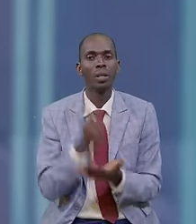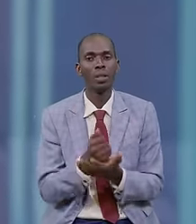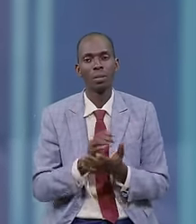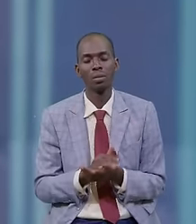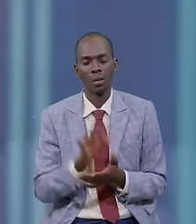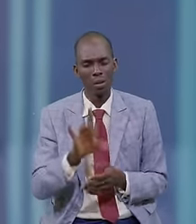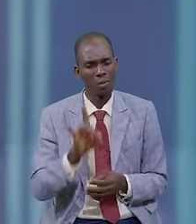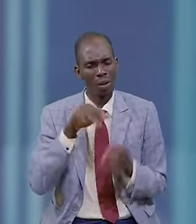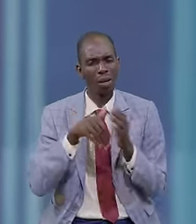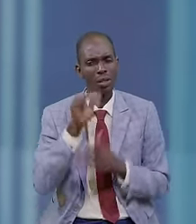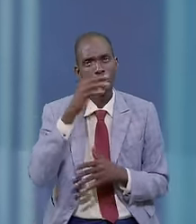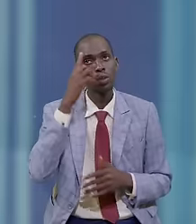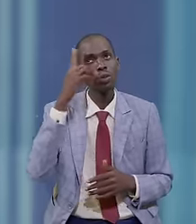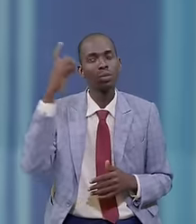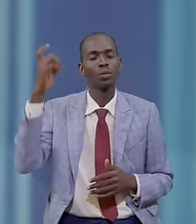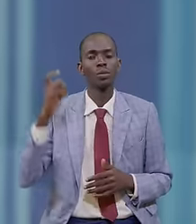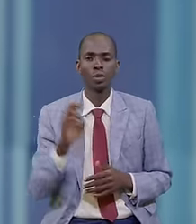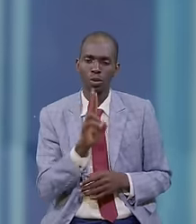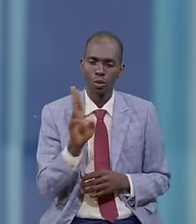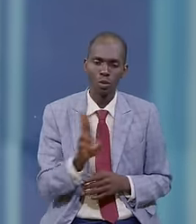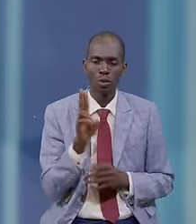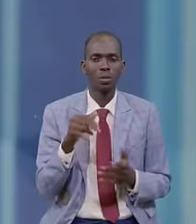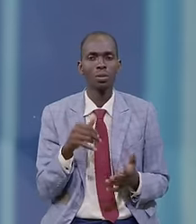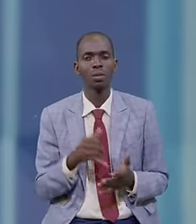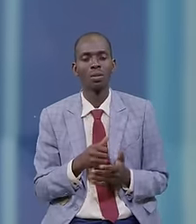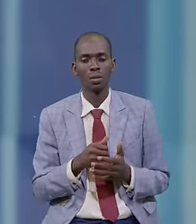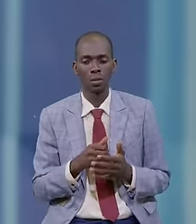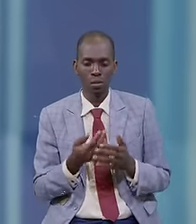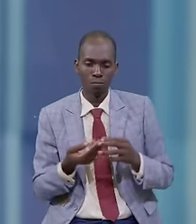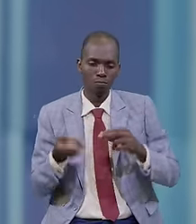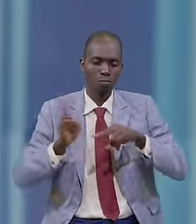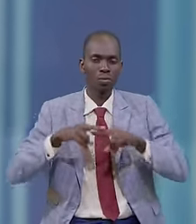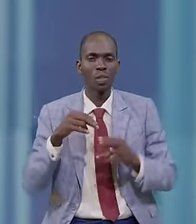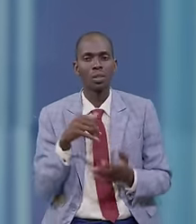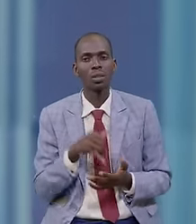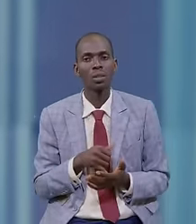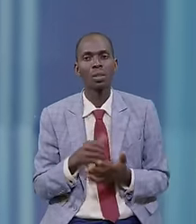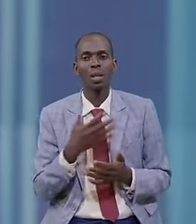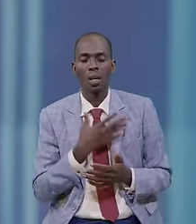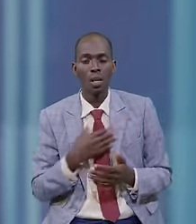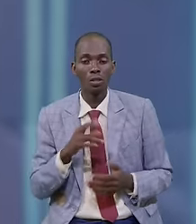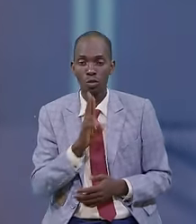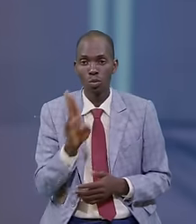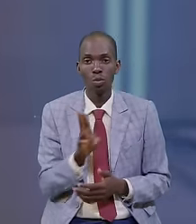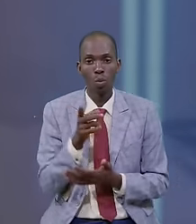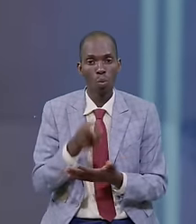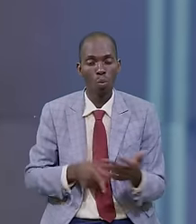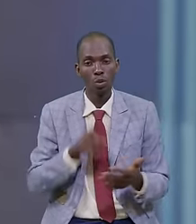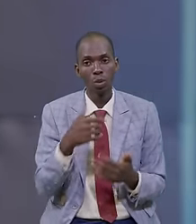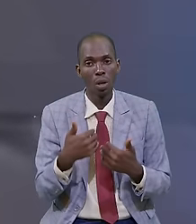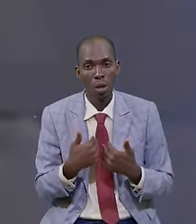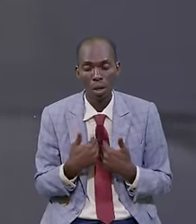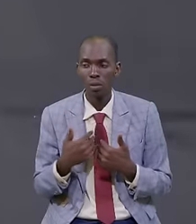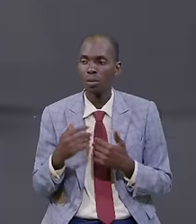out. Explore it. Expand it. Apply what you have. Go to school